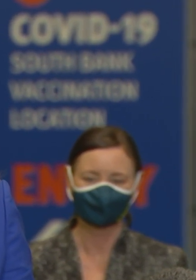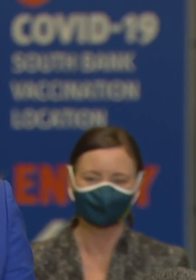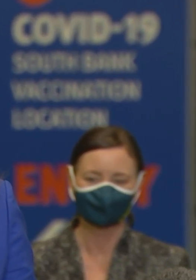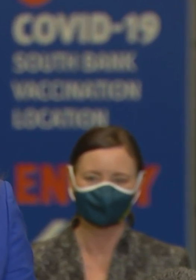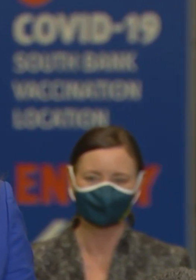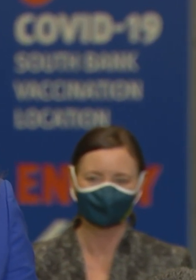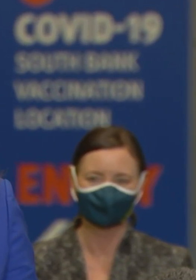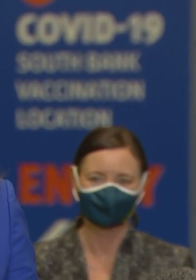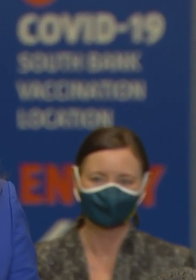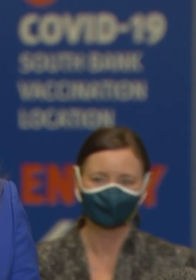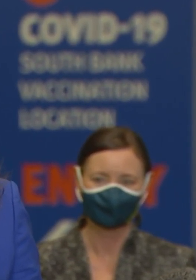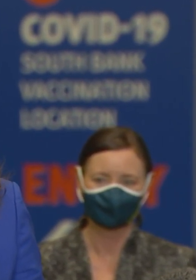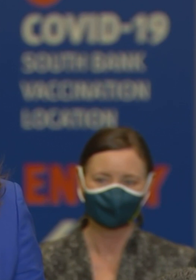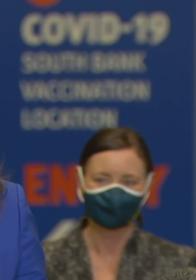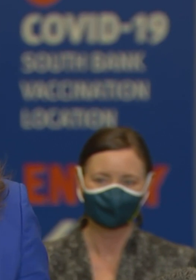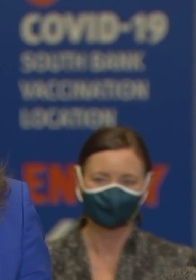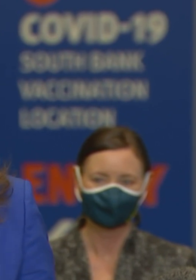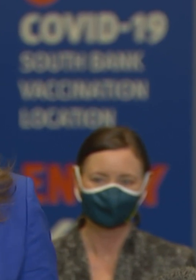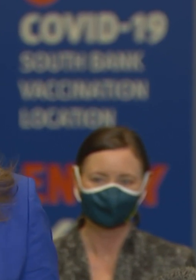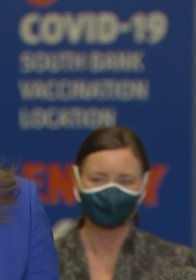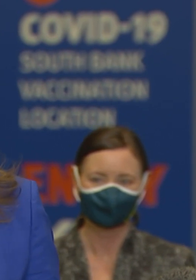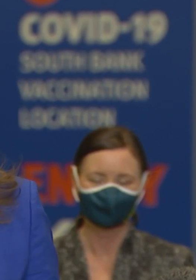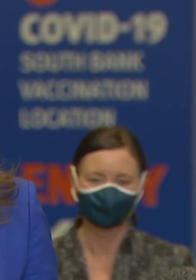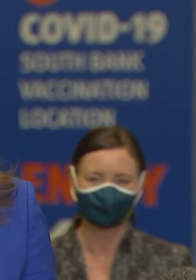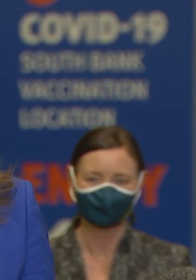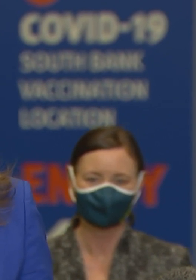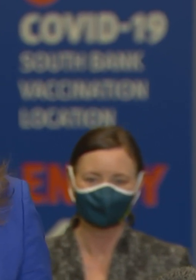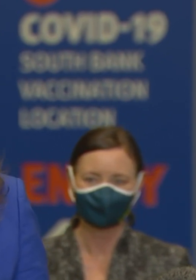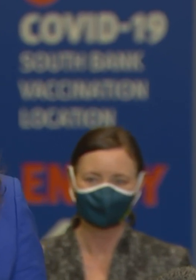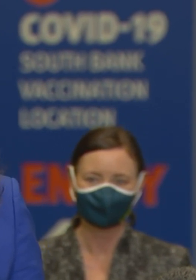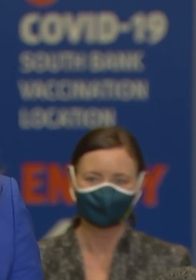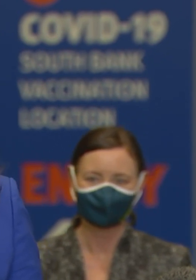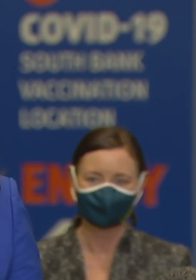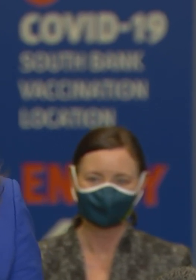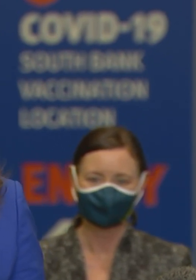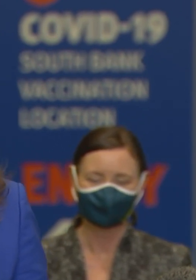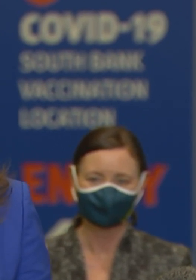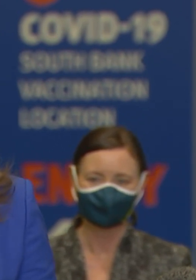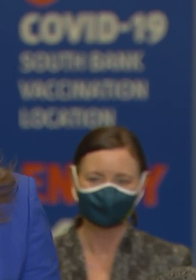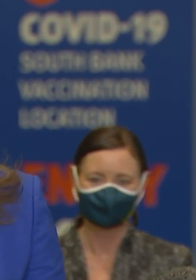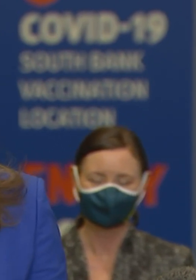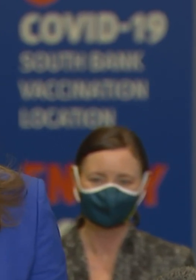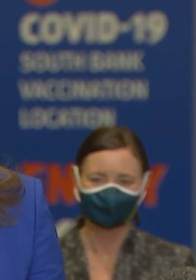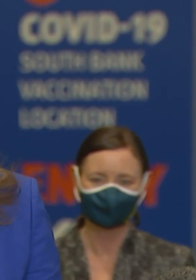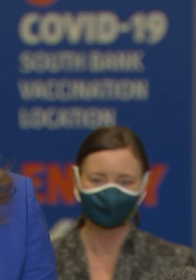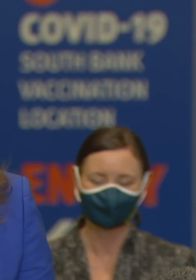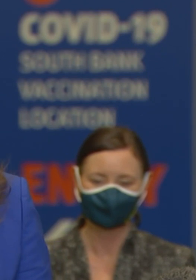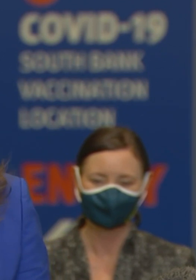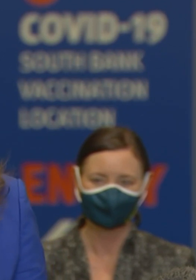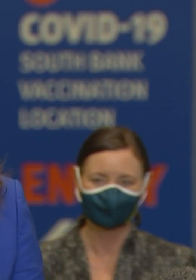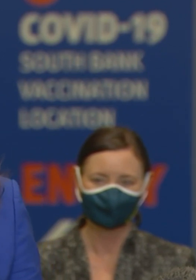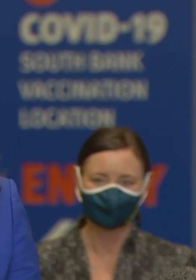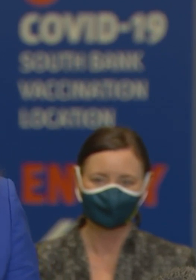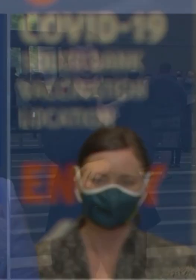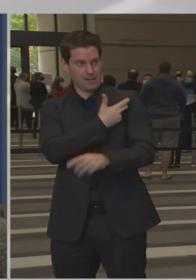see Queenslanders come out and get vaccinated. Now, we have some excellent news today. So, first of all, we